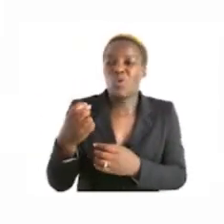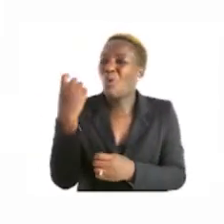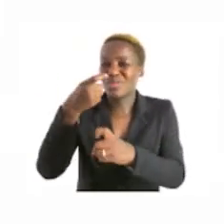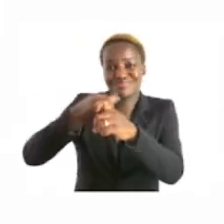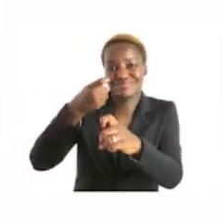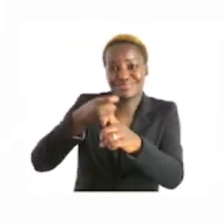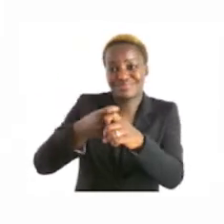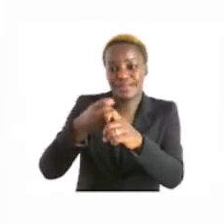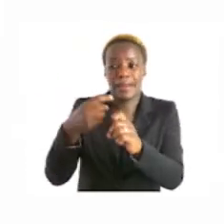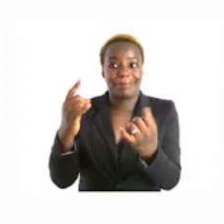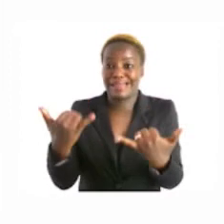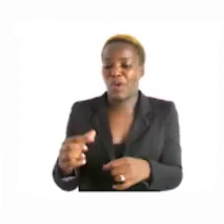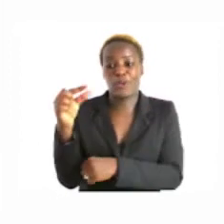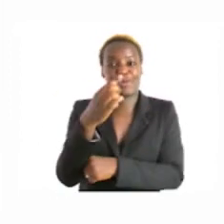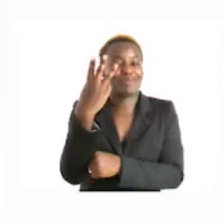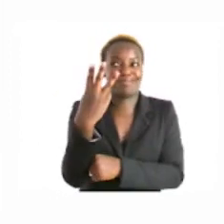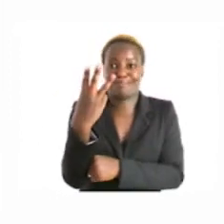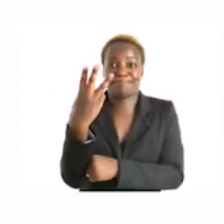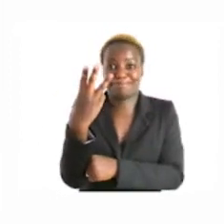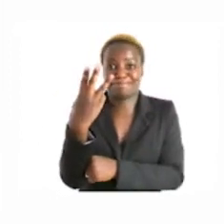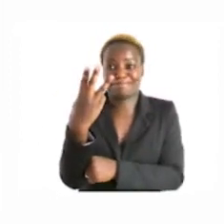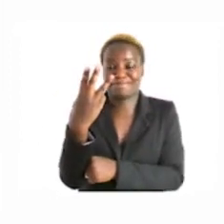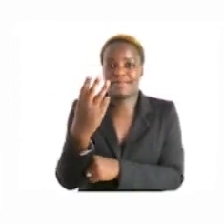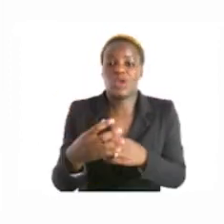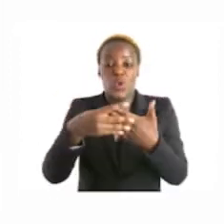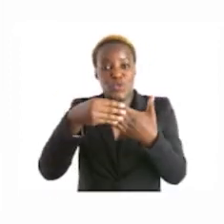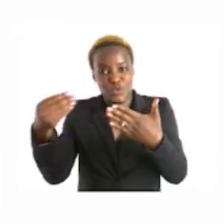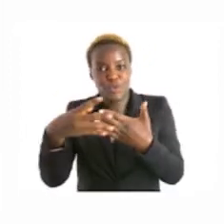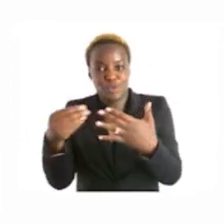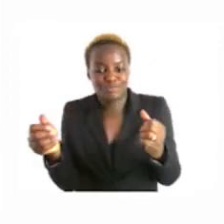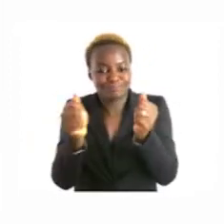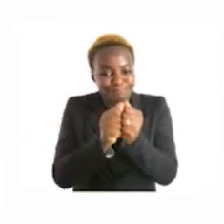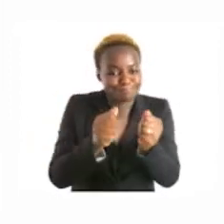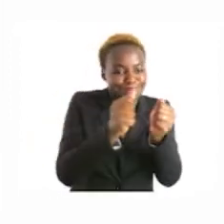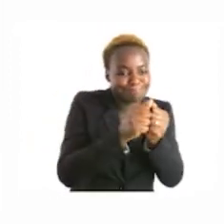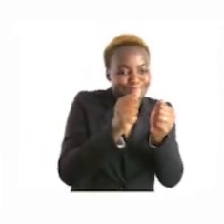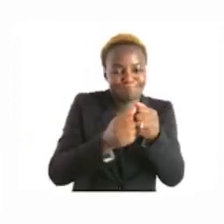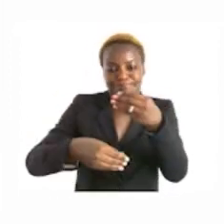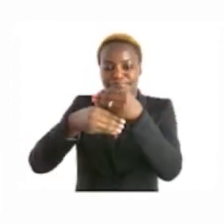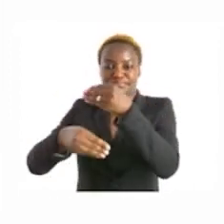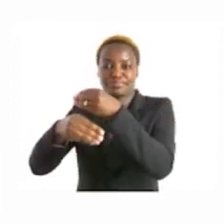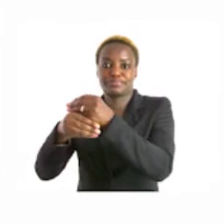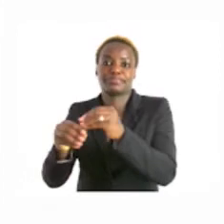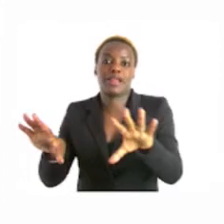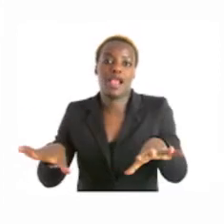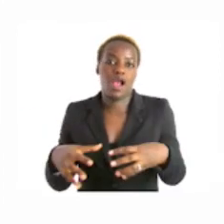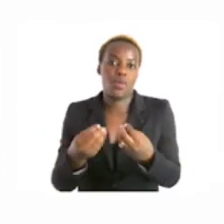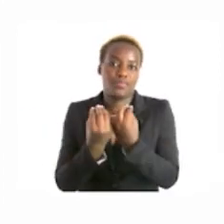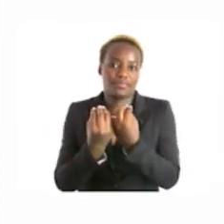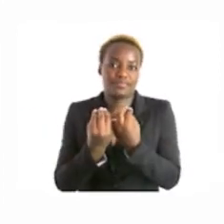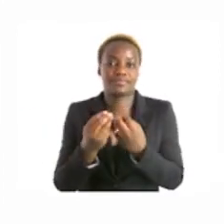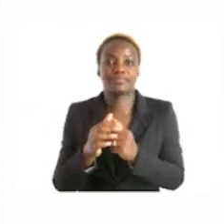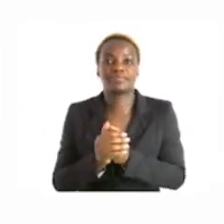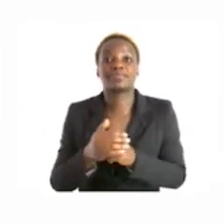But since it's a grade 3 level, we are going to be adding notes. The ones that make noise, okay? The